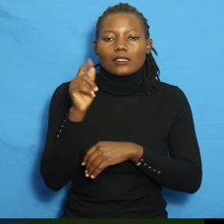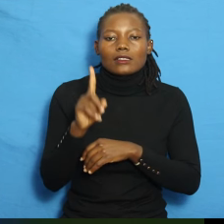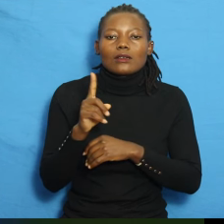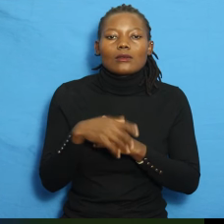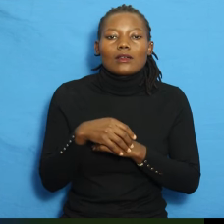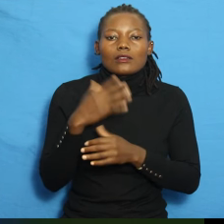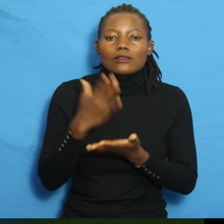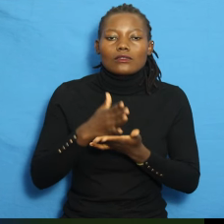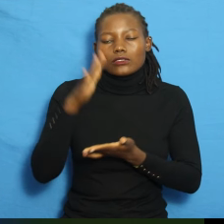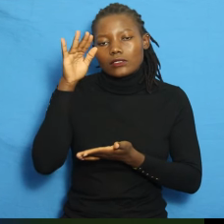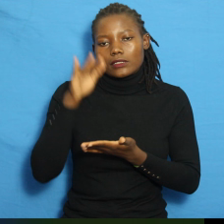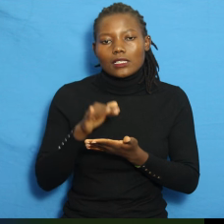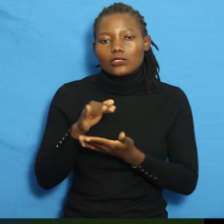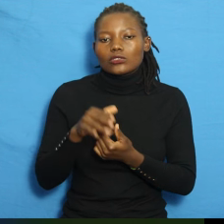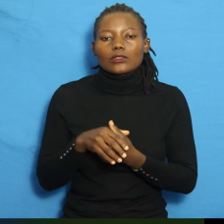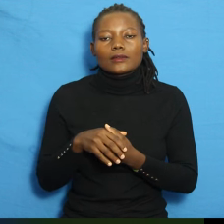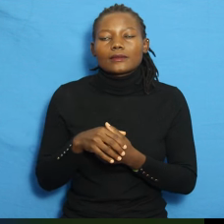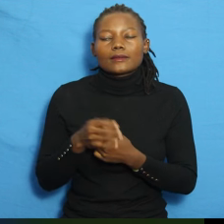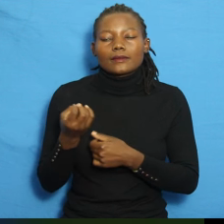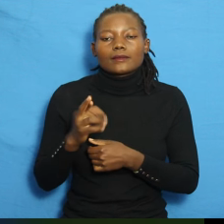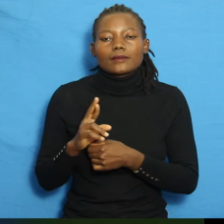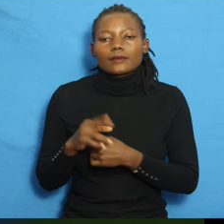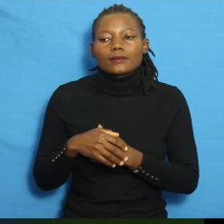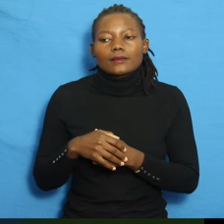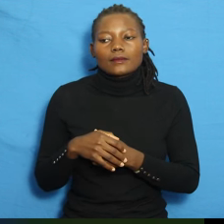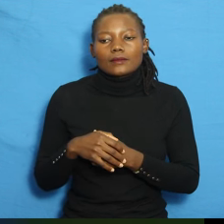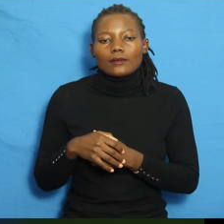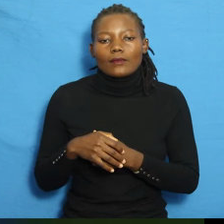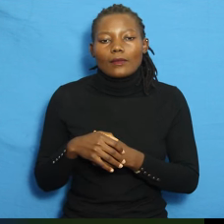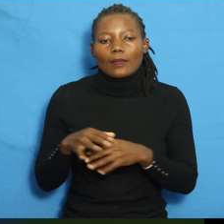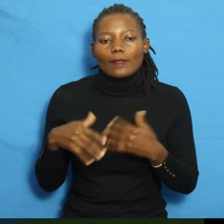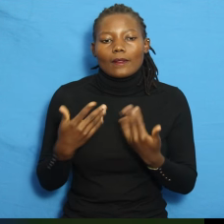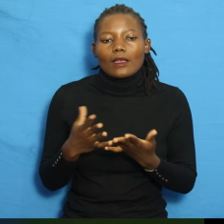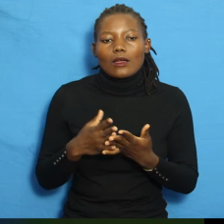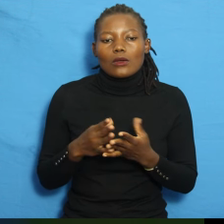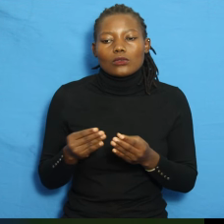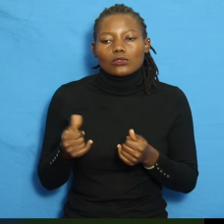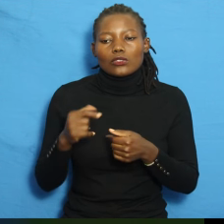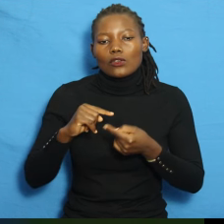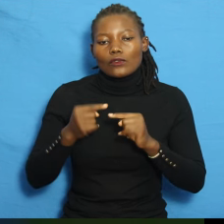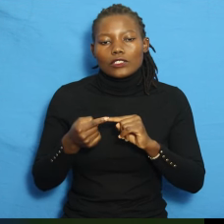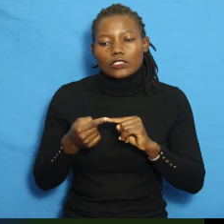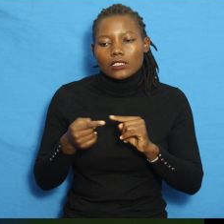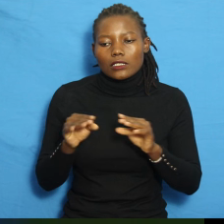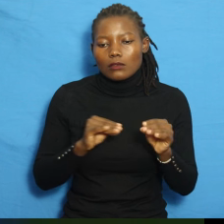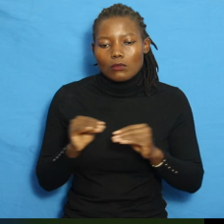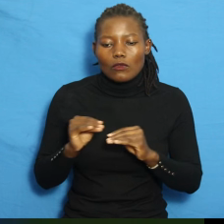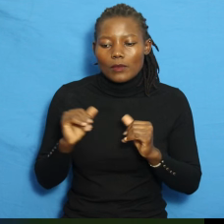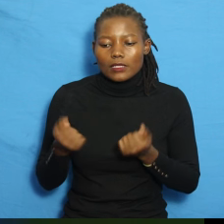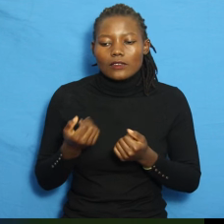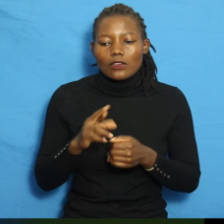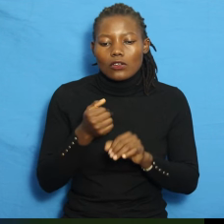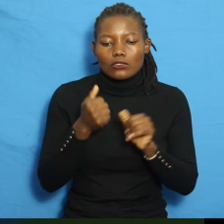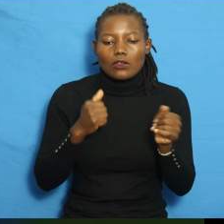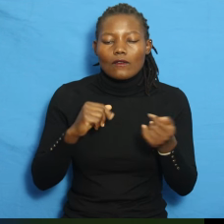course, reduction or treatment of injuries. Movement safety or injury prevention is